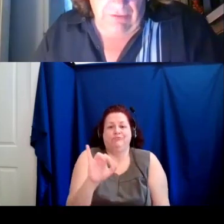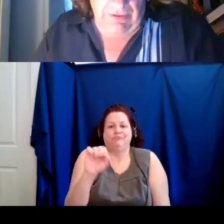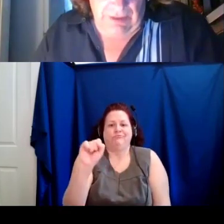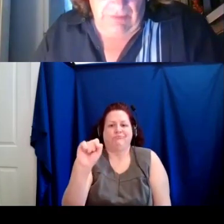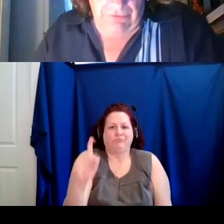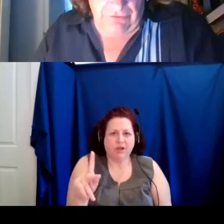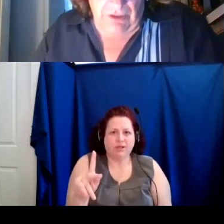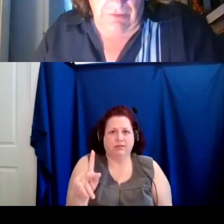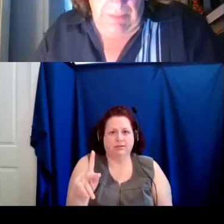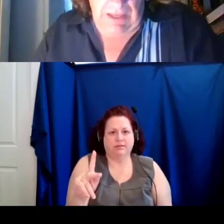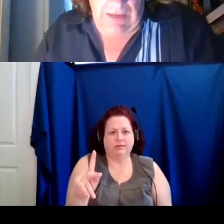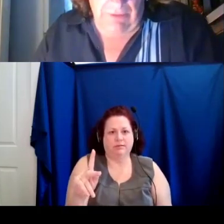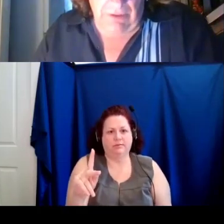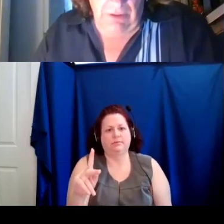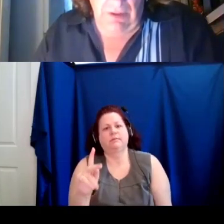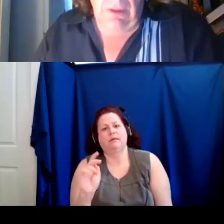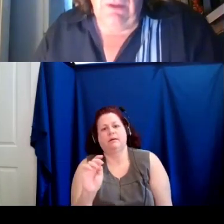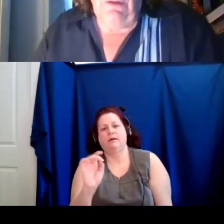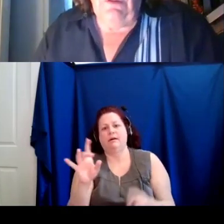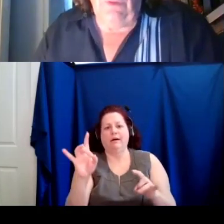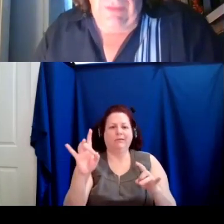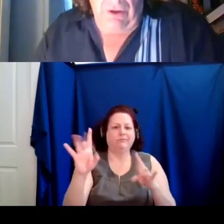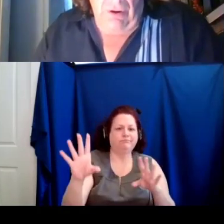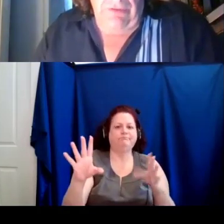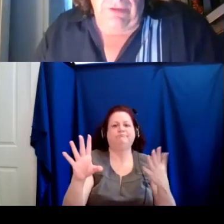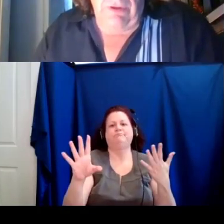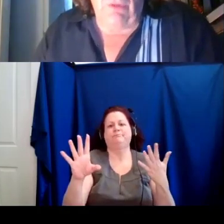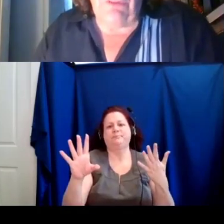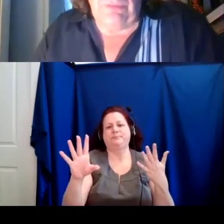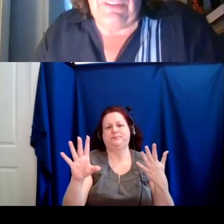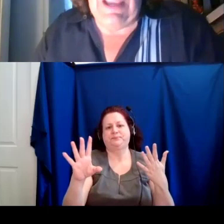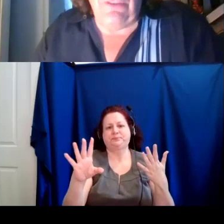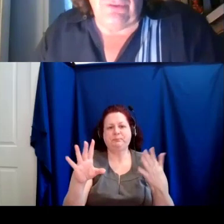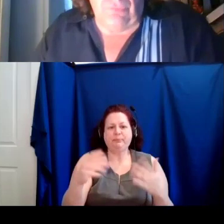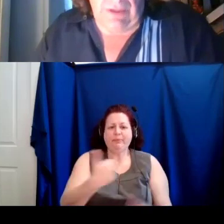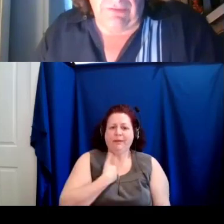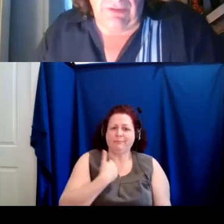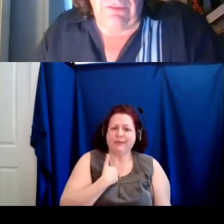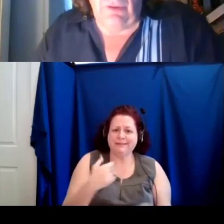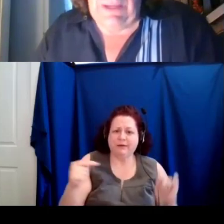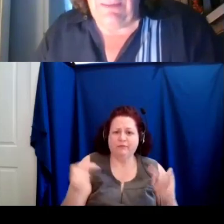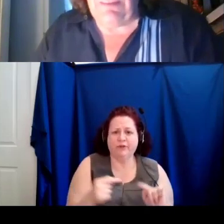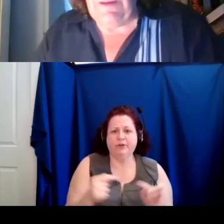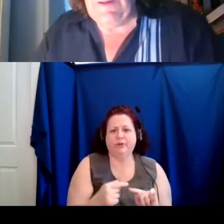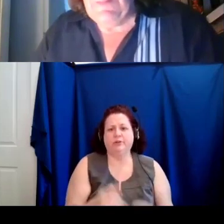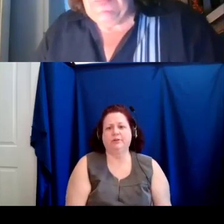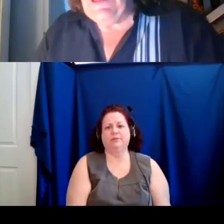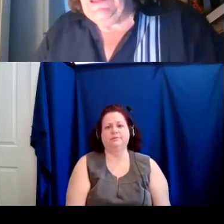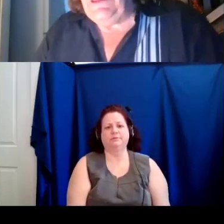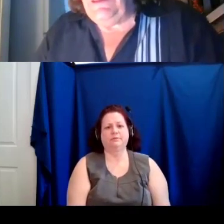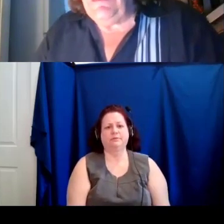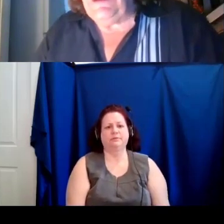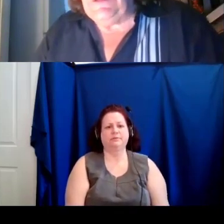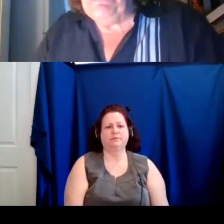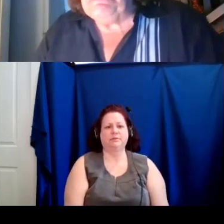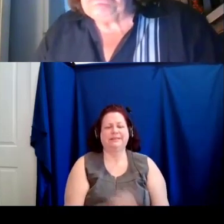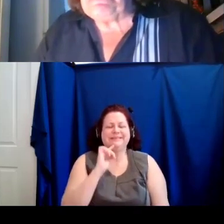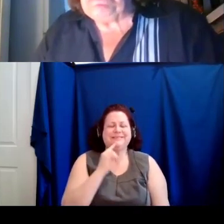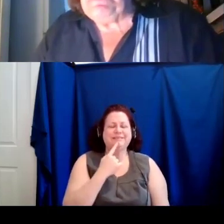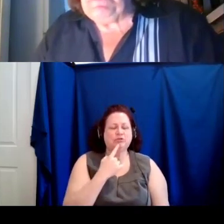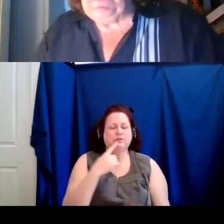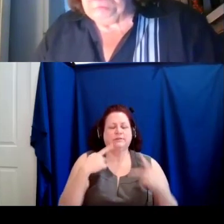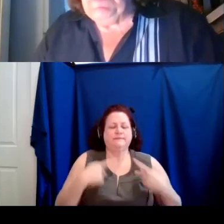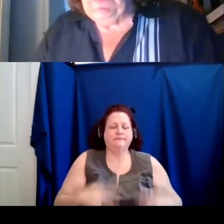of serious self-destructive behavior or the occurrence of it, or a substantial risk. So it is,